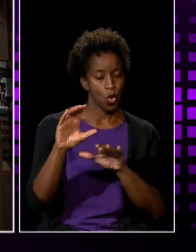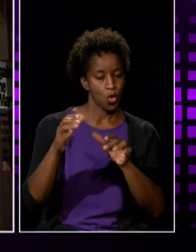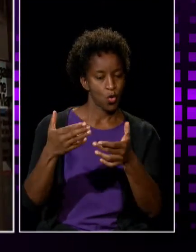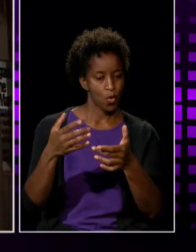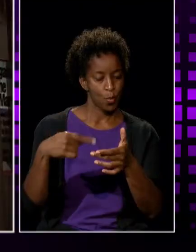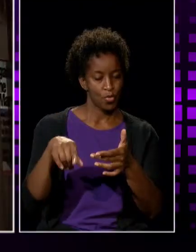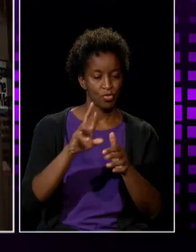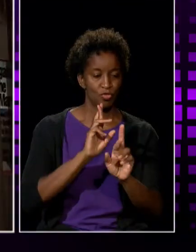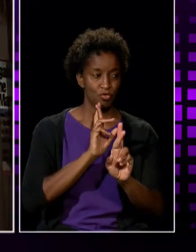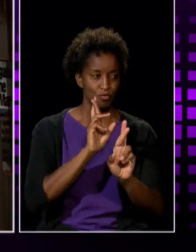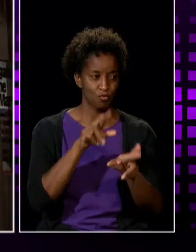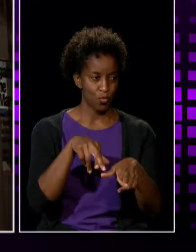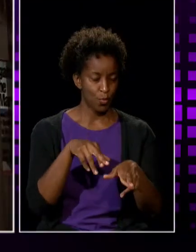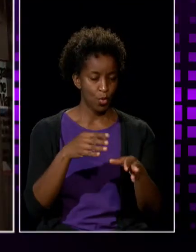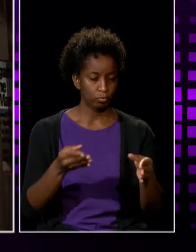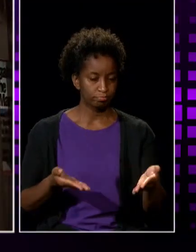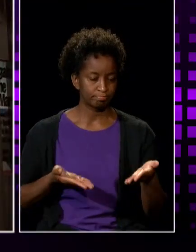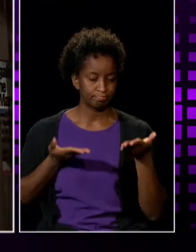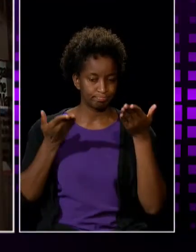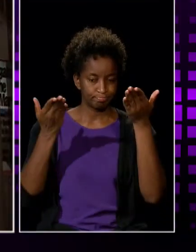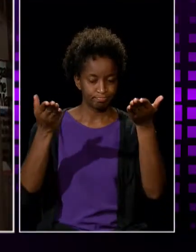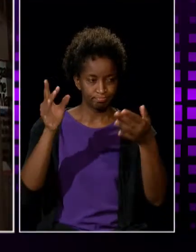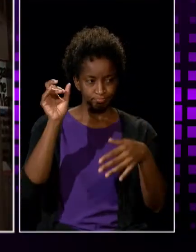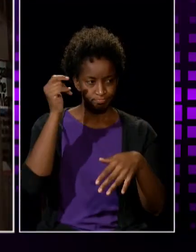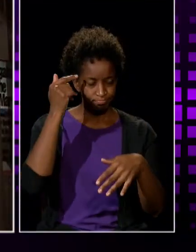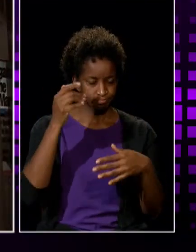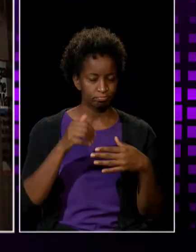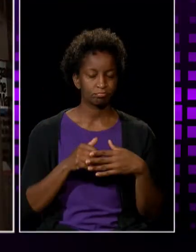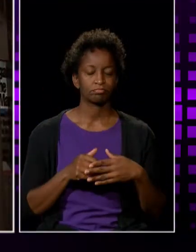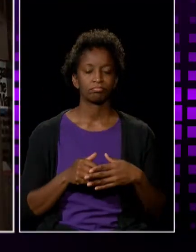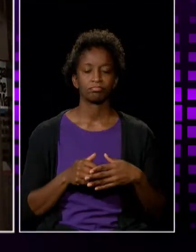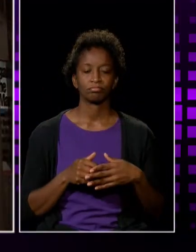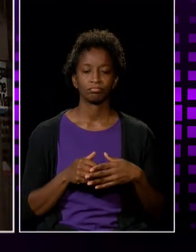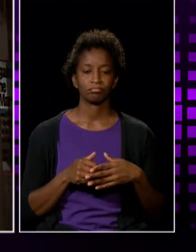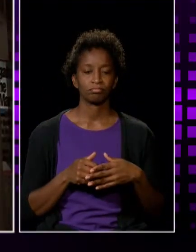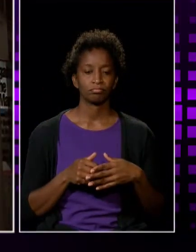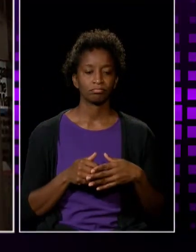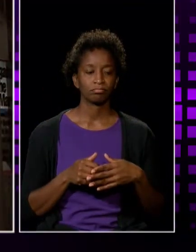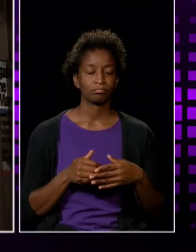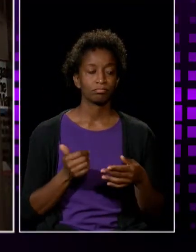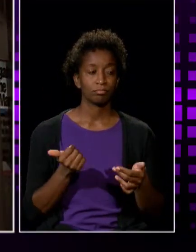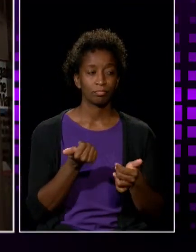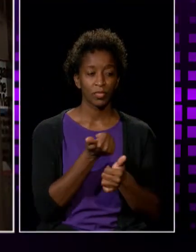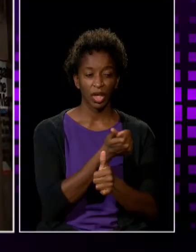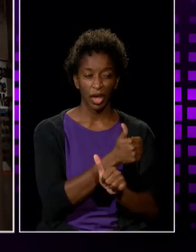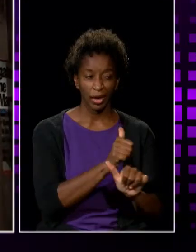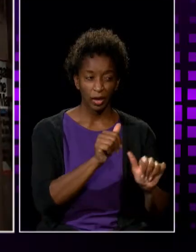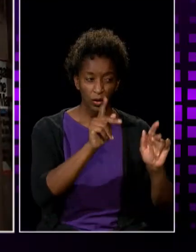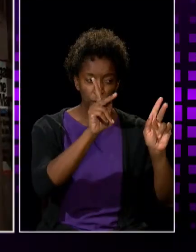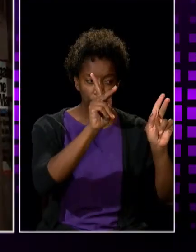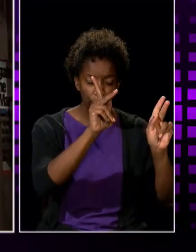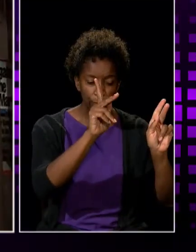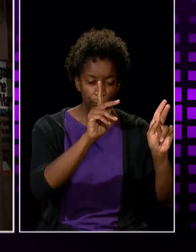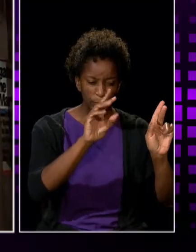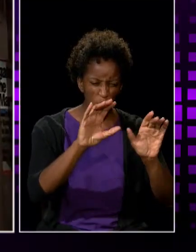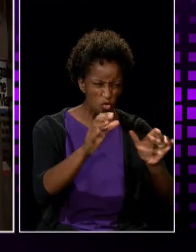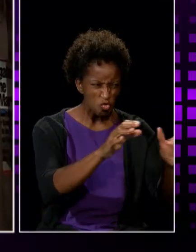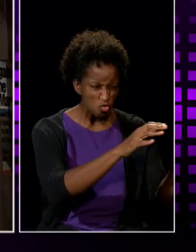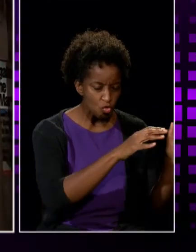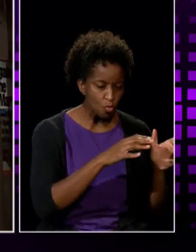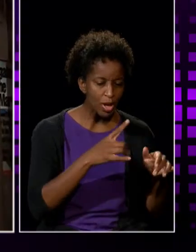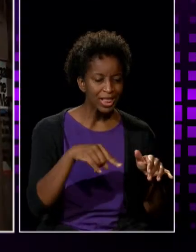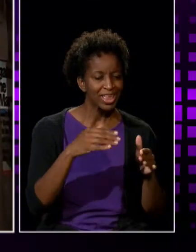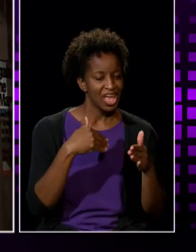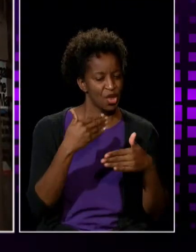familiar with any substantial group of people who oppose, not the process, but who oppose Barbados itself becoming a republic